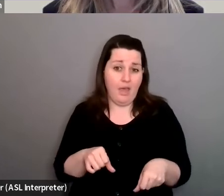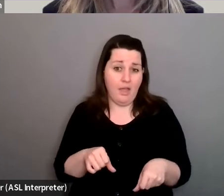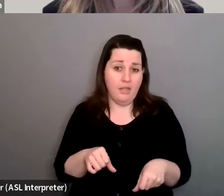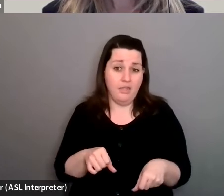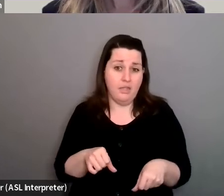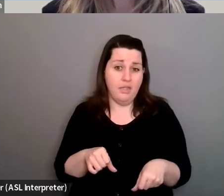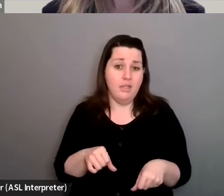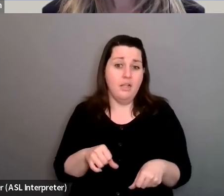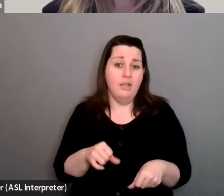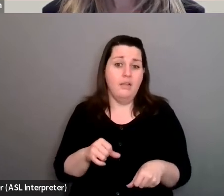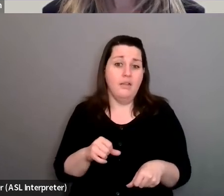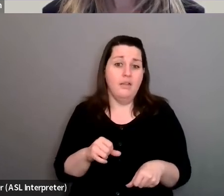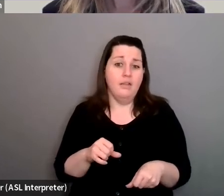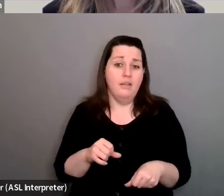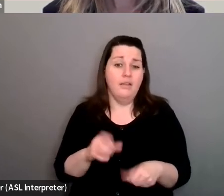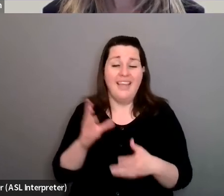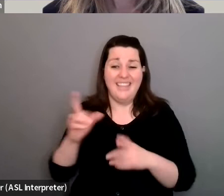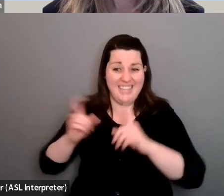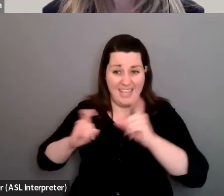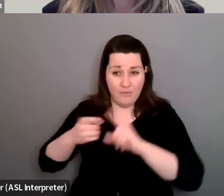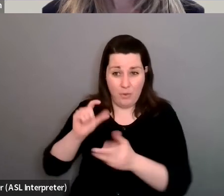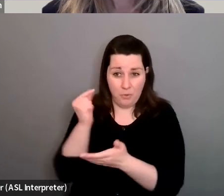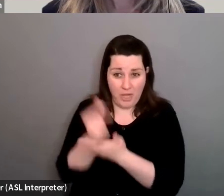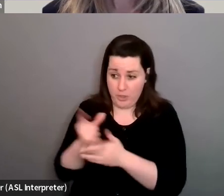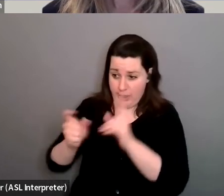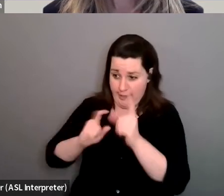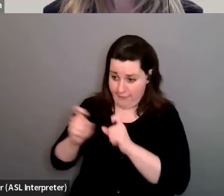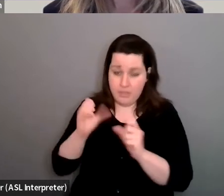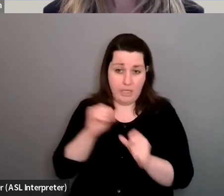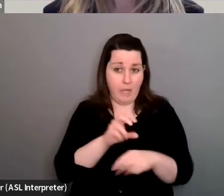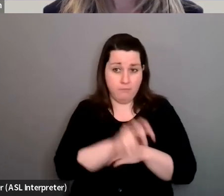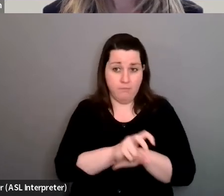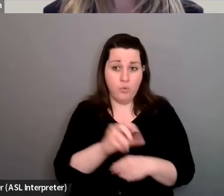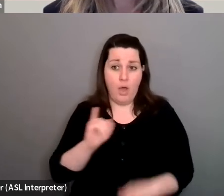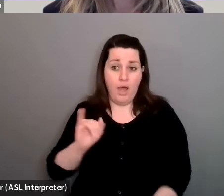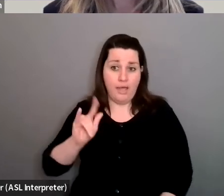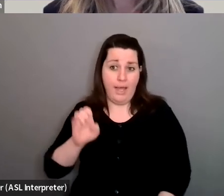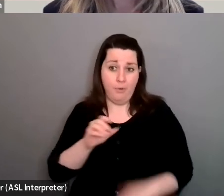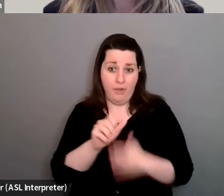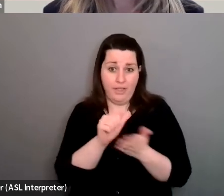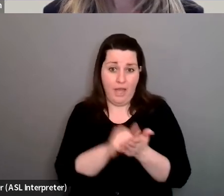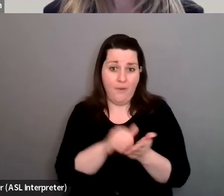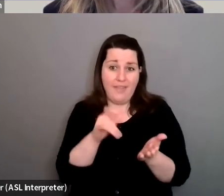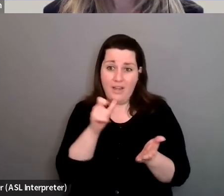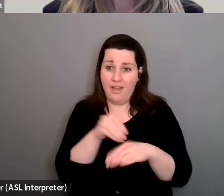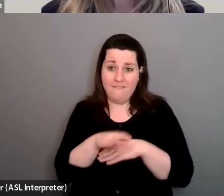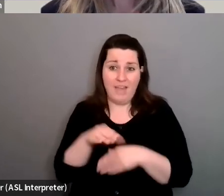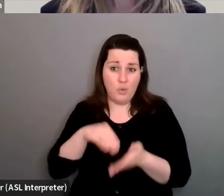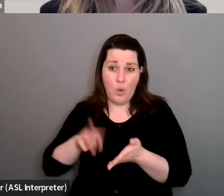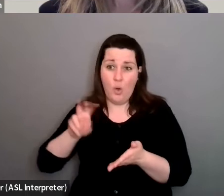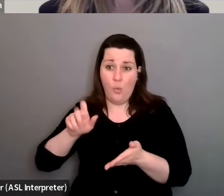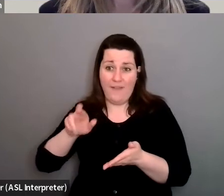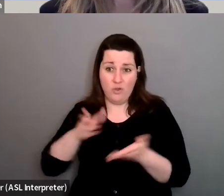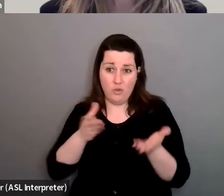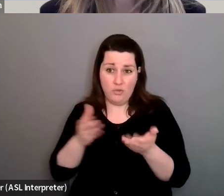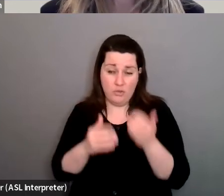that they receive for gifts from graduation into their IAble account without it affecting their waiver services?